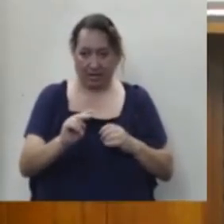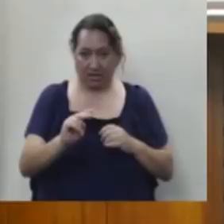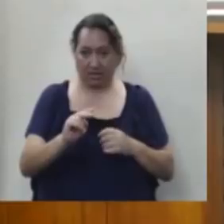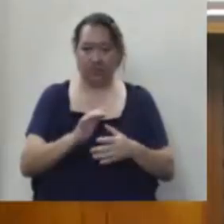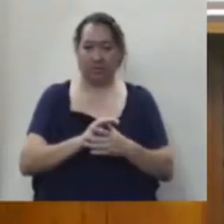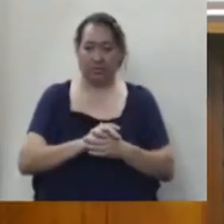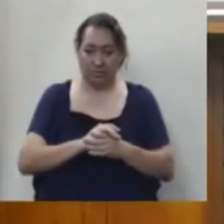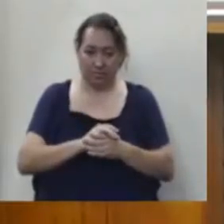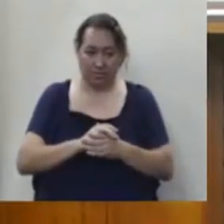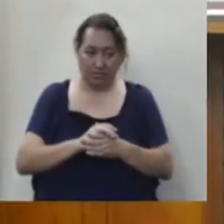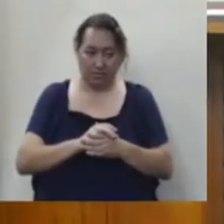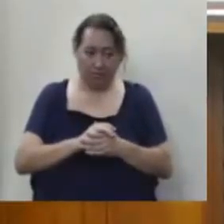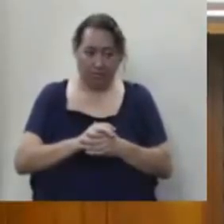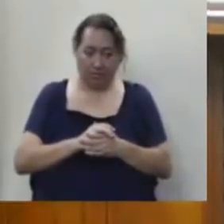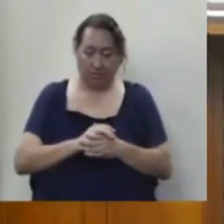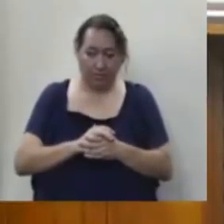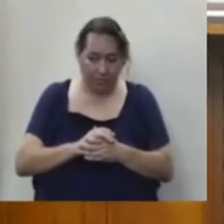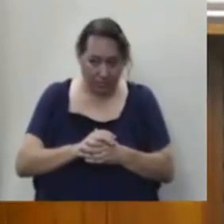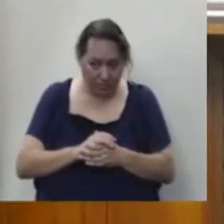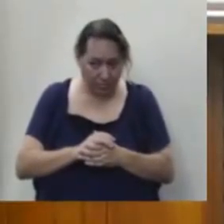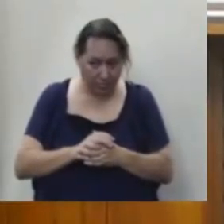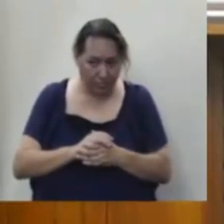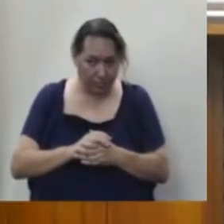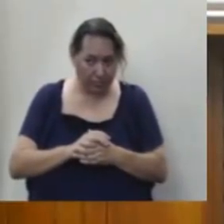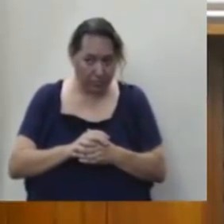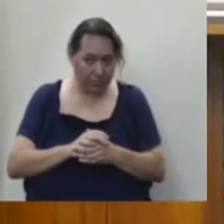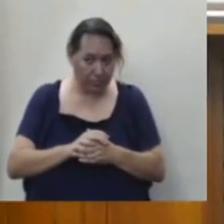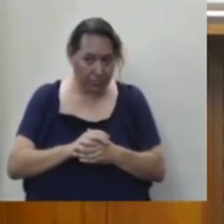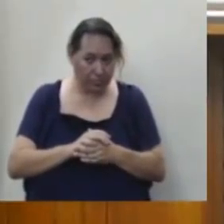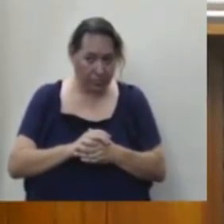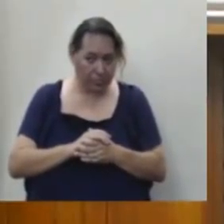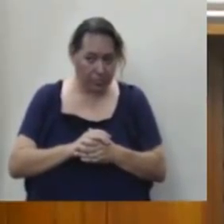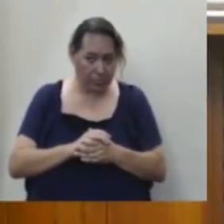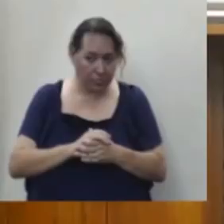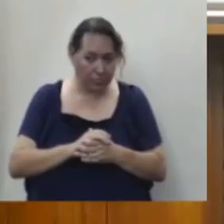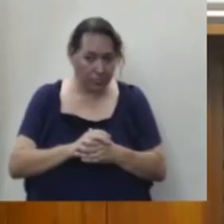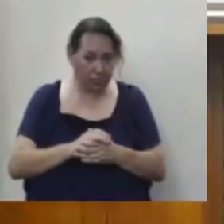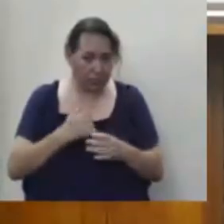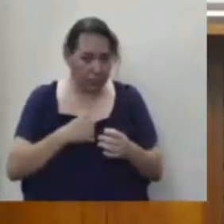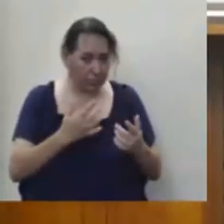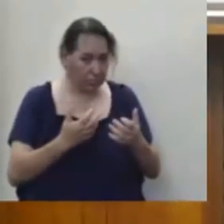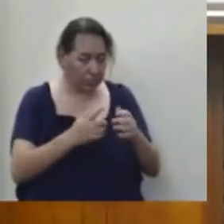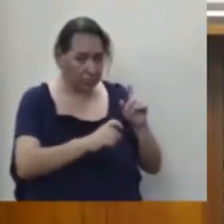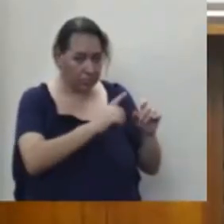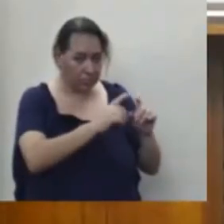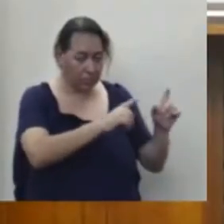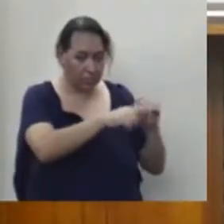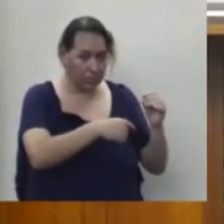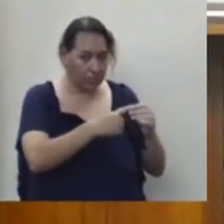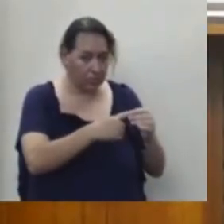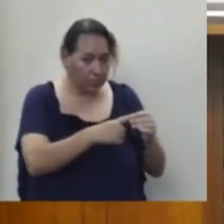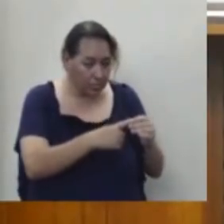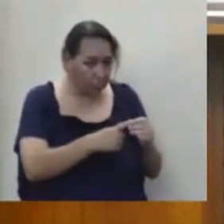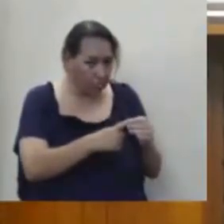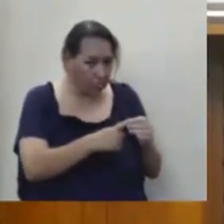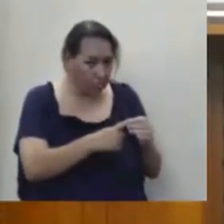Hey, Gov, thanks for doing this. I wanted to ask you about You mentioned yesterday about releases and